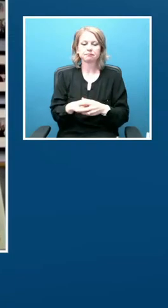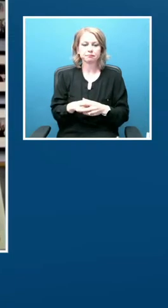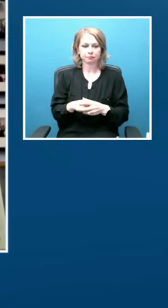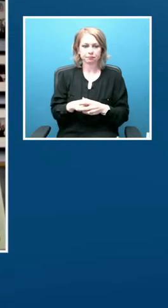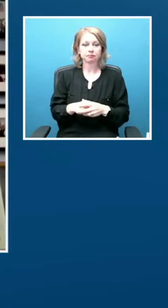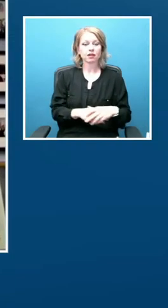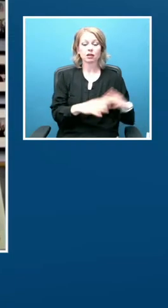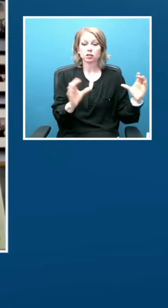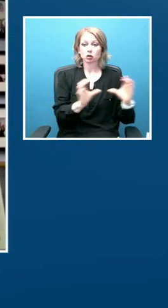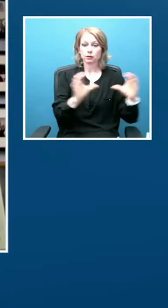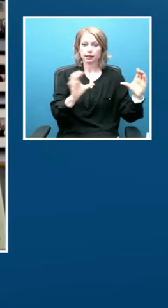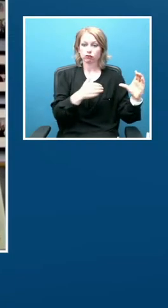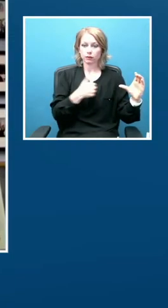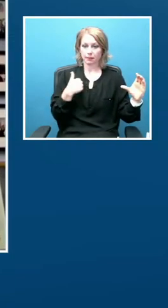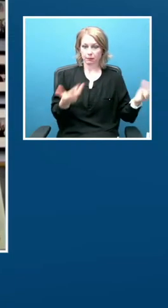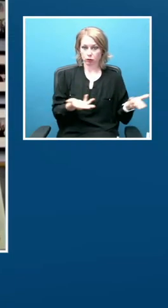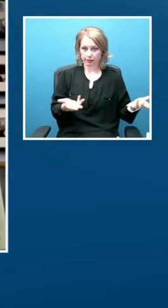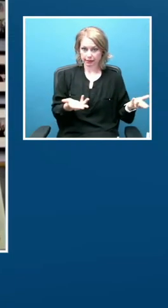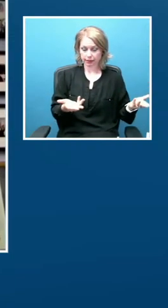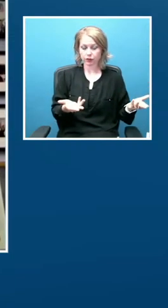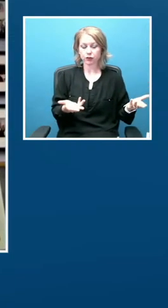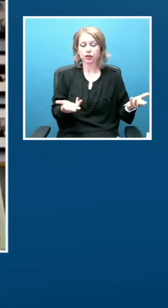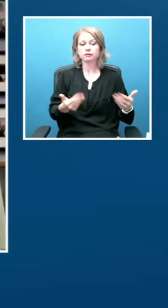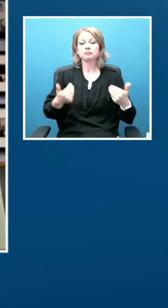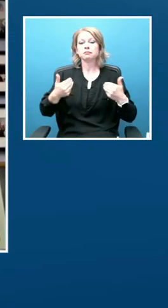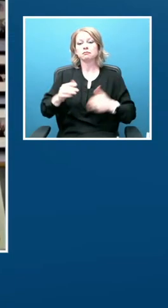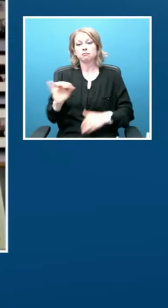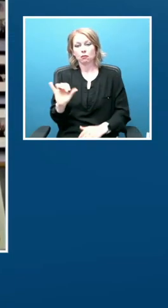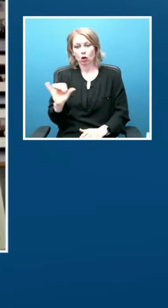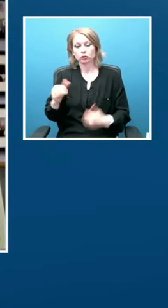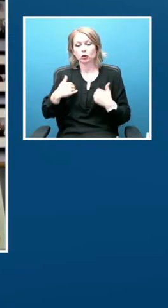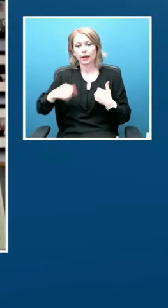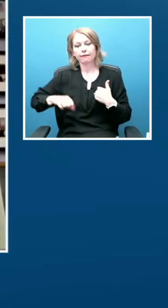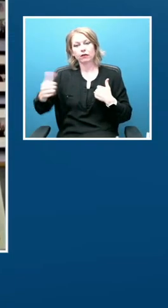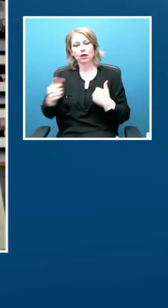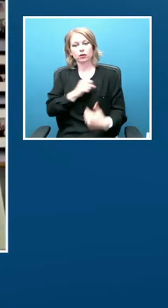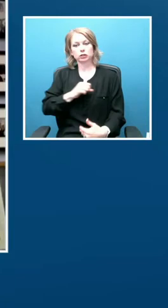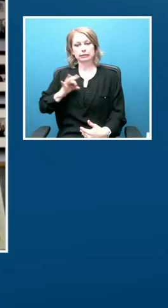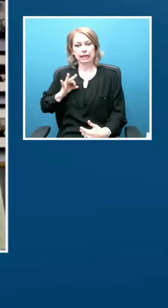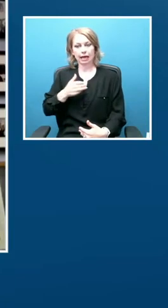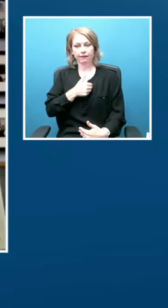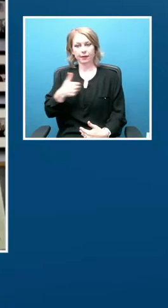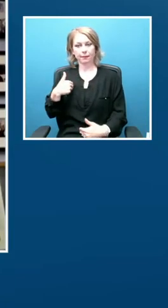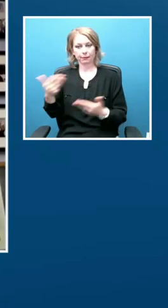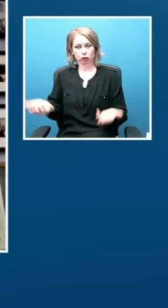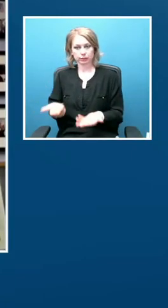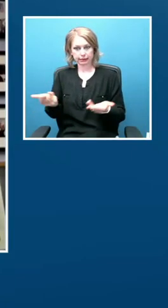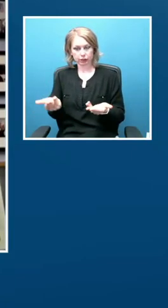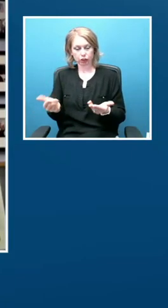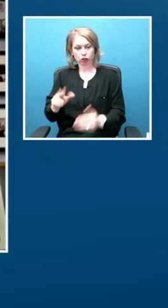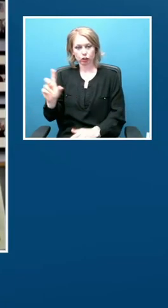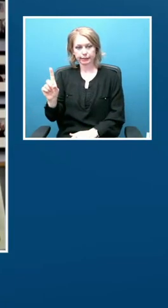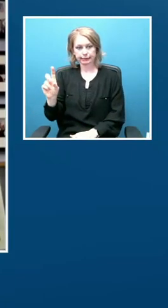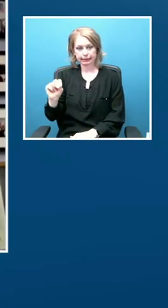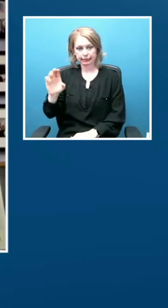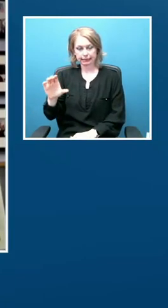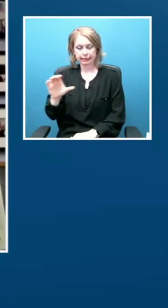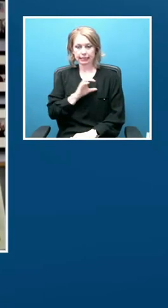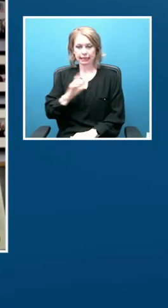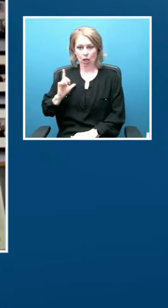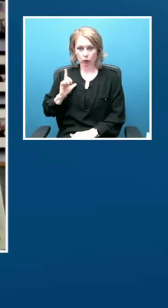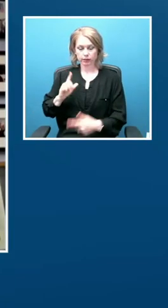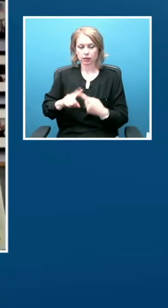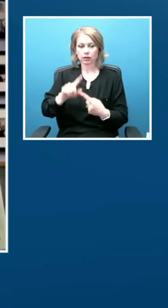on the line, we are joined by members of our staff, our DNC Council, Graham Wilson,